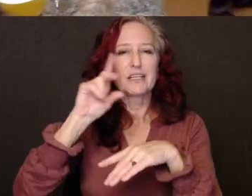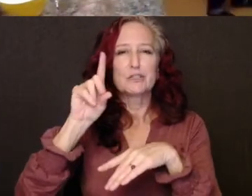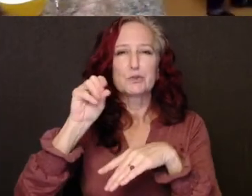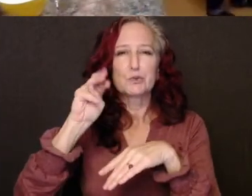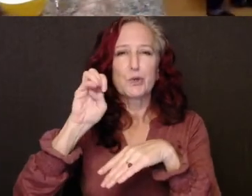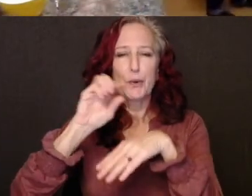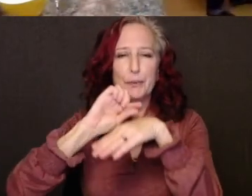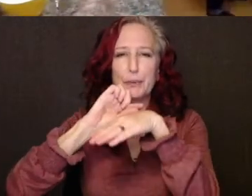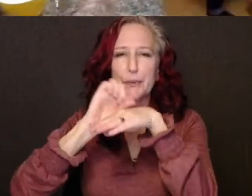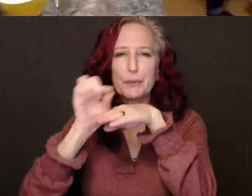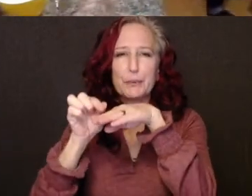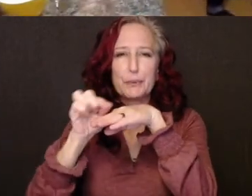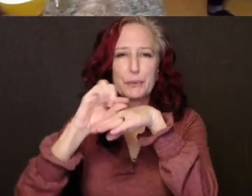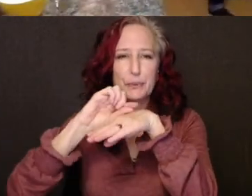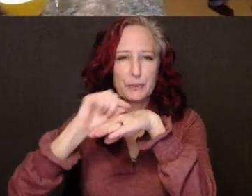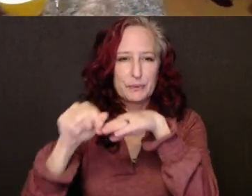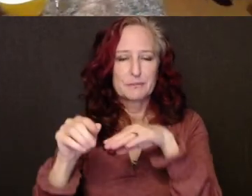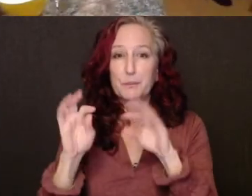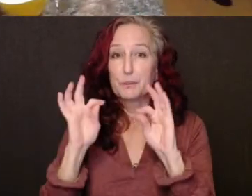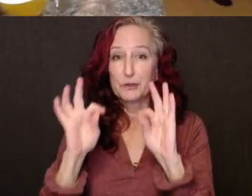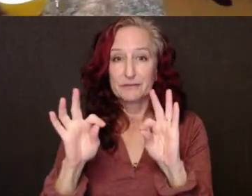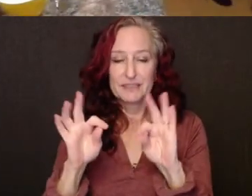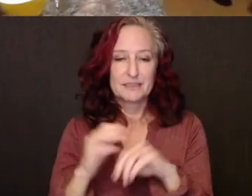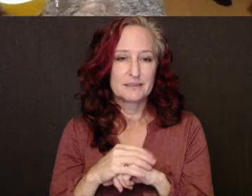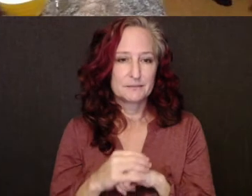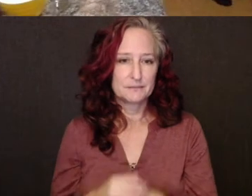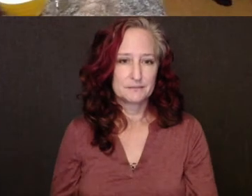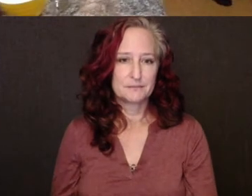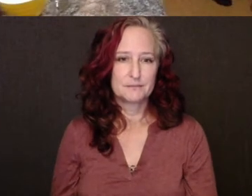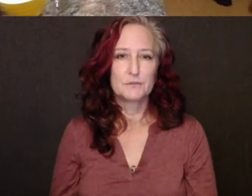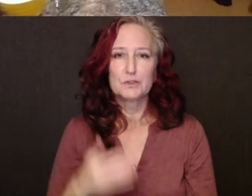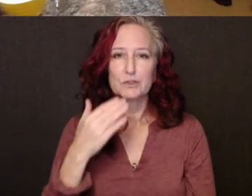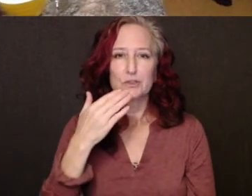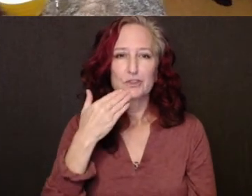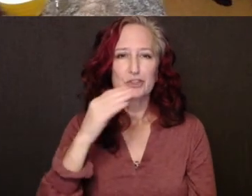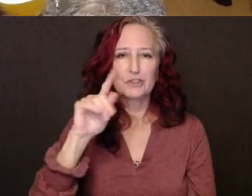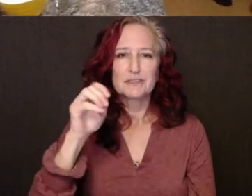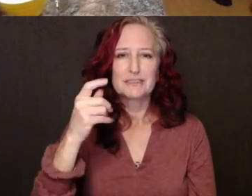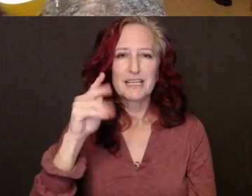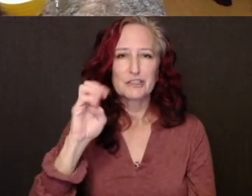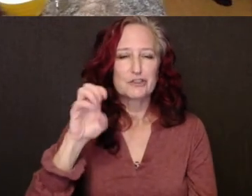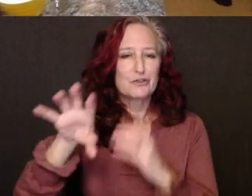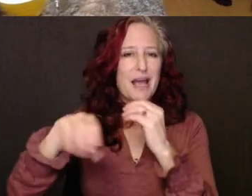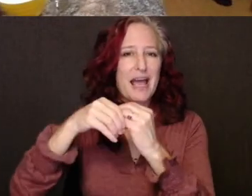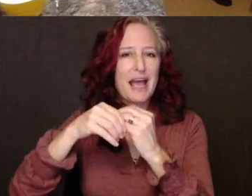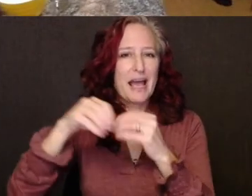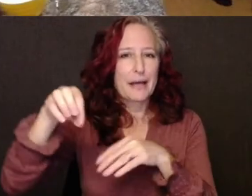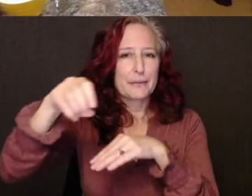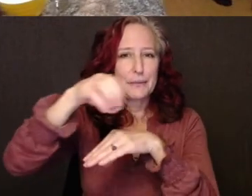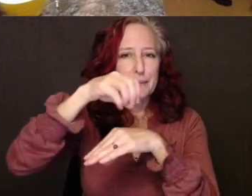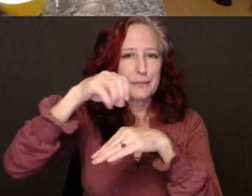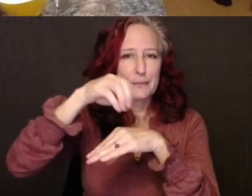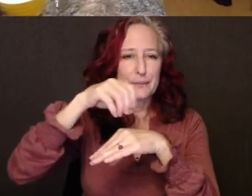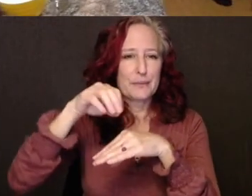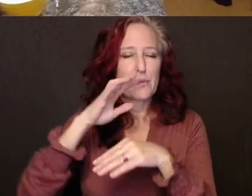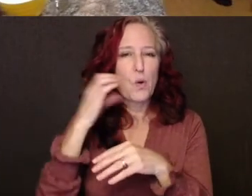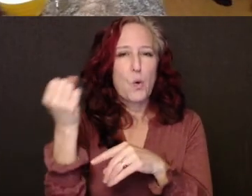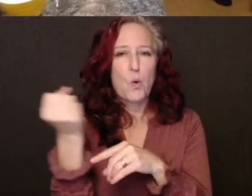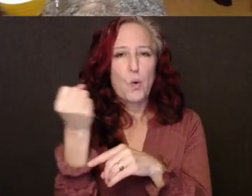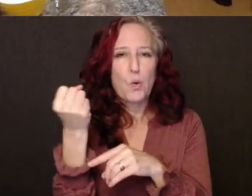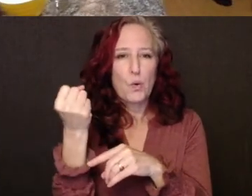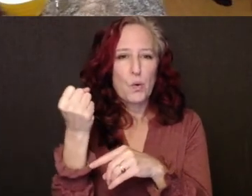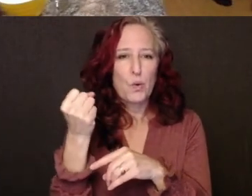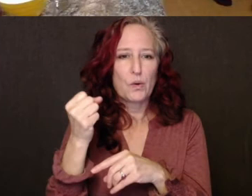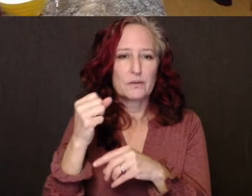here. And excuse my weird positioning here. I hope you can all see me. Right now, I can see that